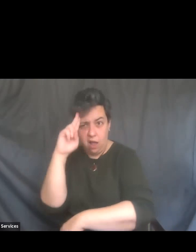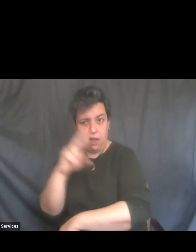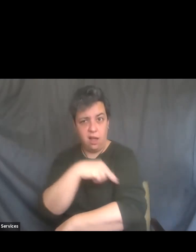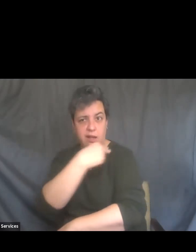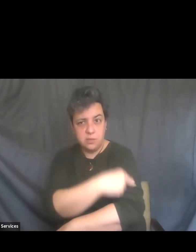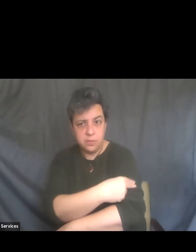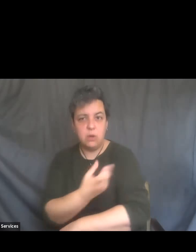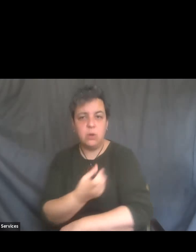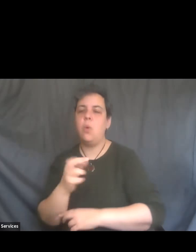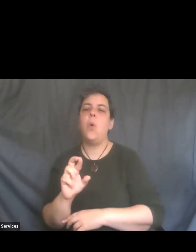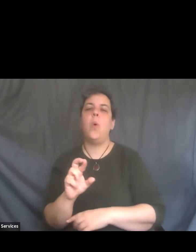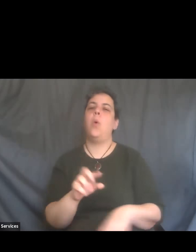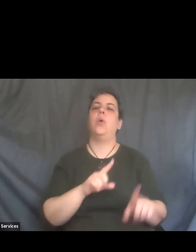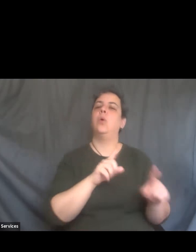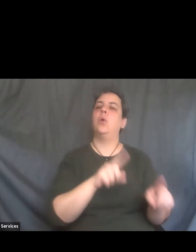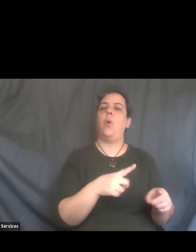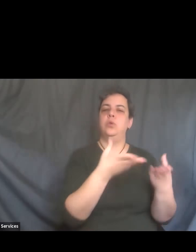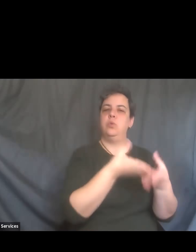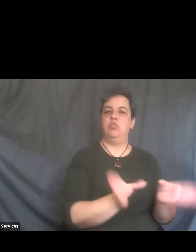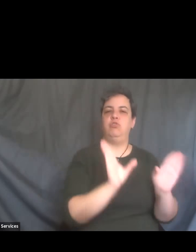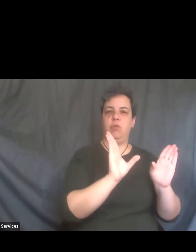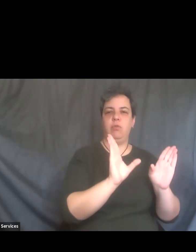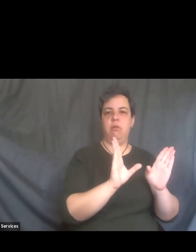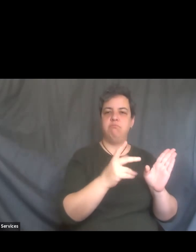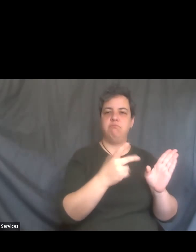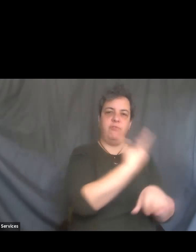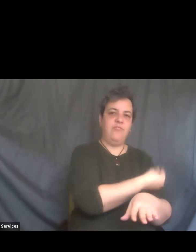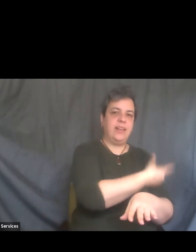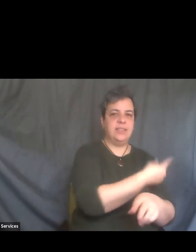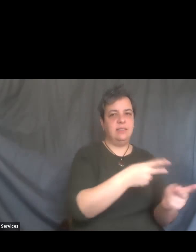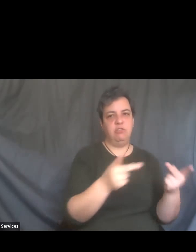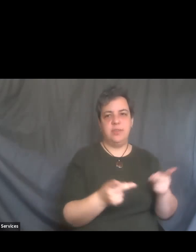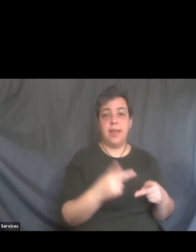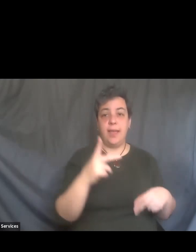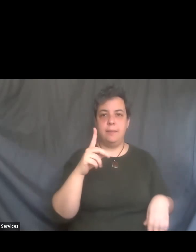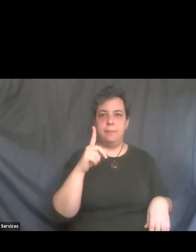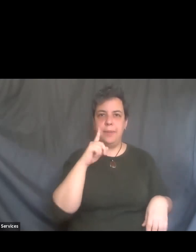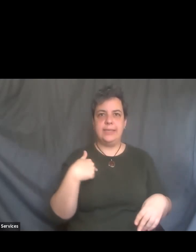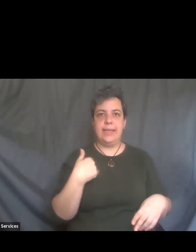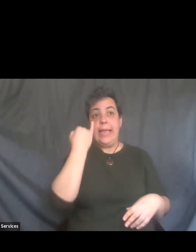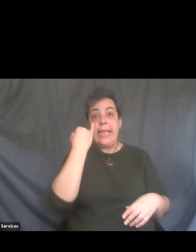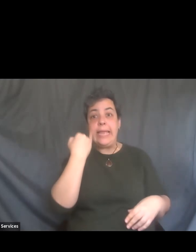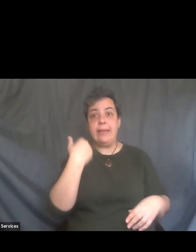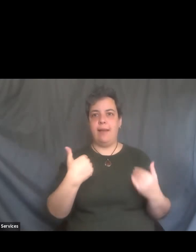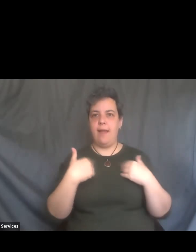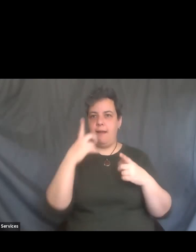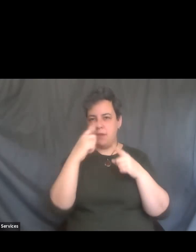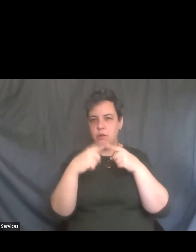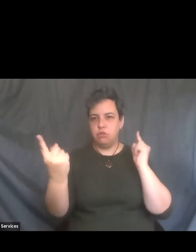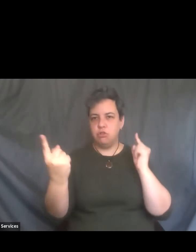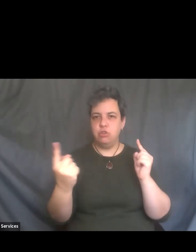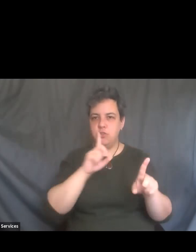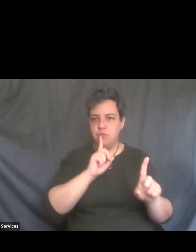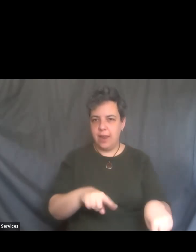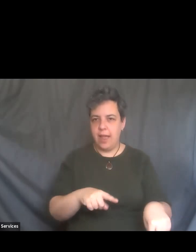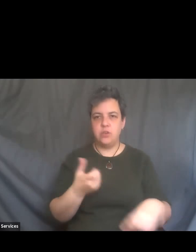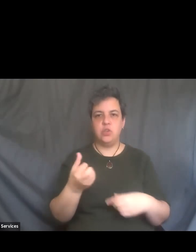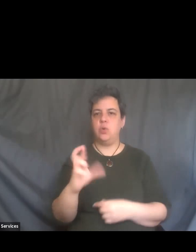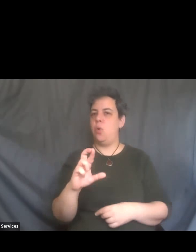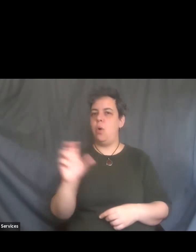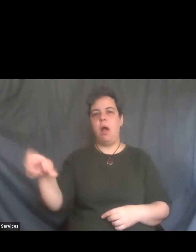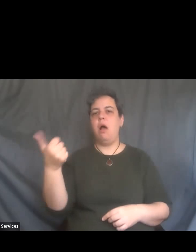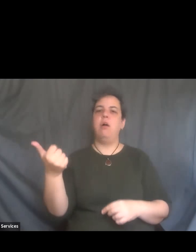vaccinated site to be safe in case I have an allergic reaction or any things that popped